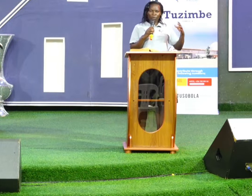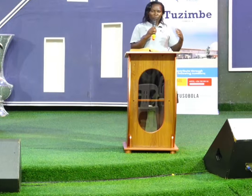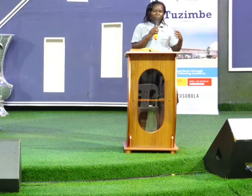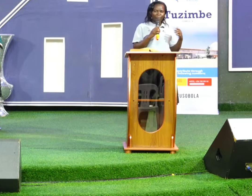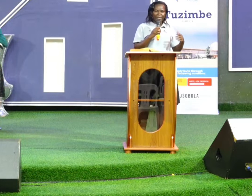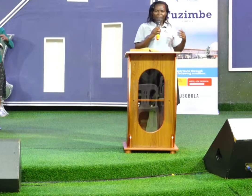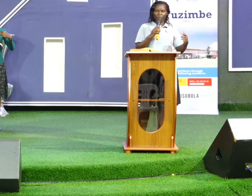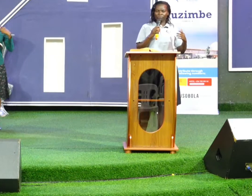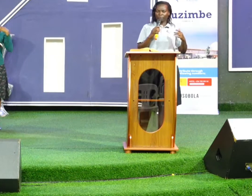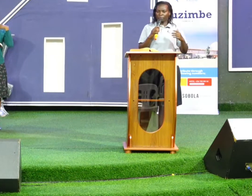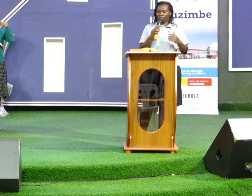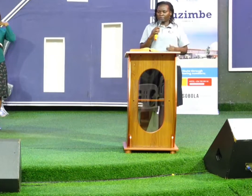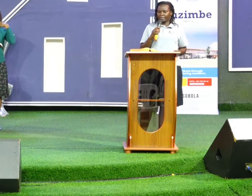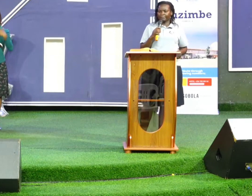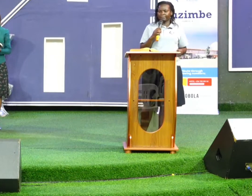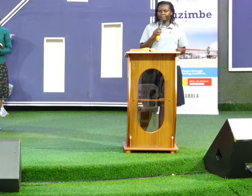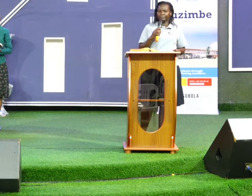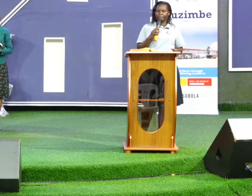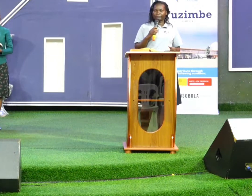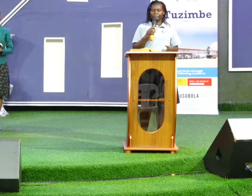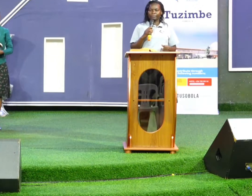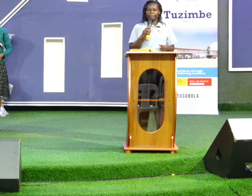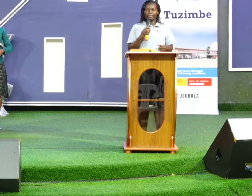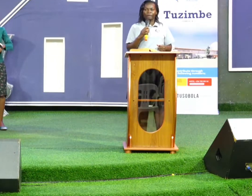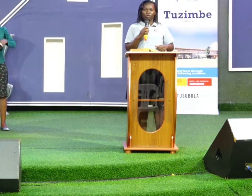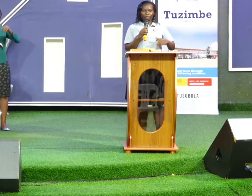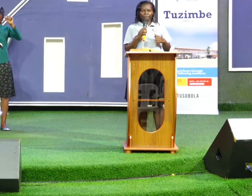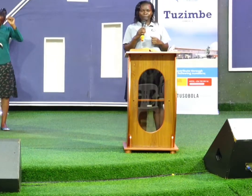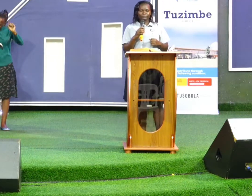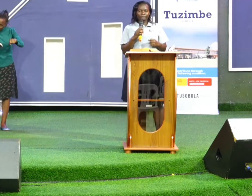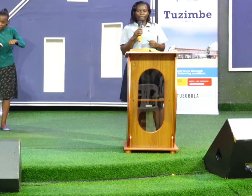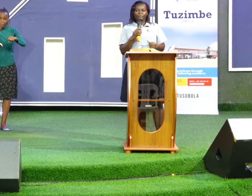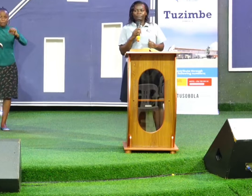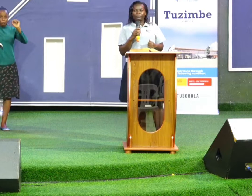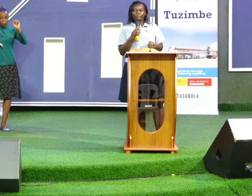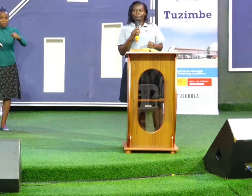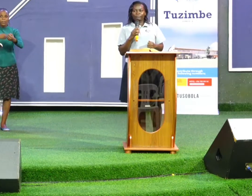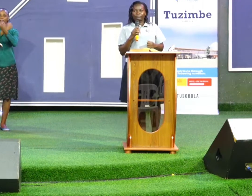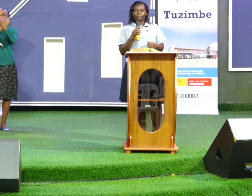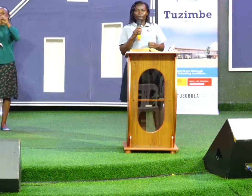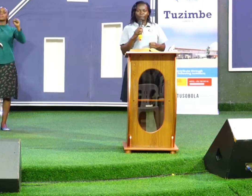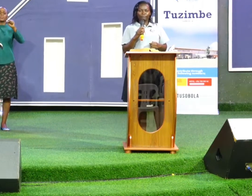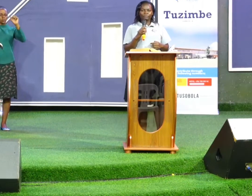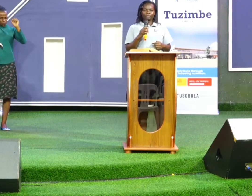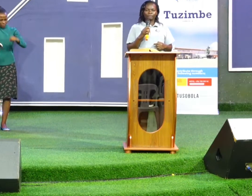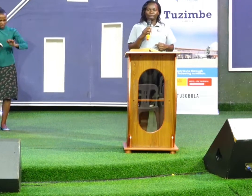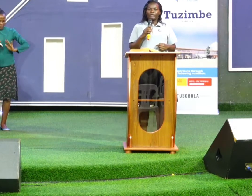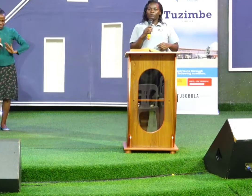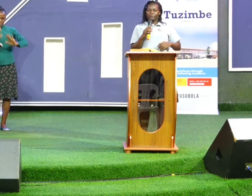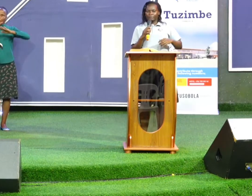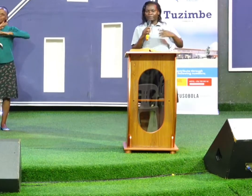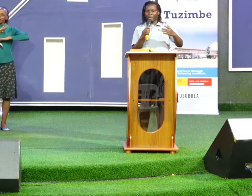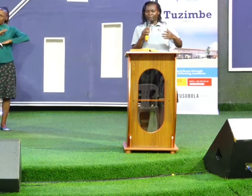Ogwo omwoyo gw'omuperezi gwe guba gukukutte. Come on, you can make it. You can come out of that comfort zone. You can move